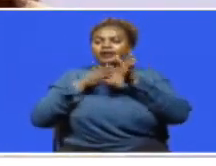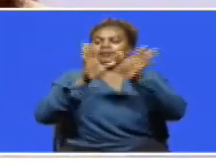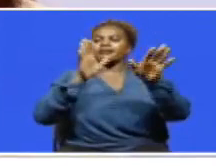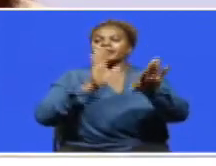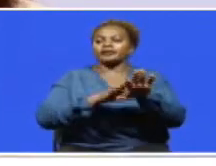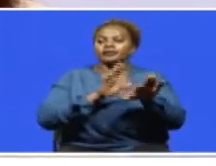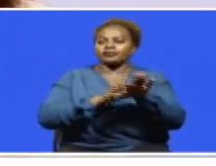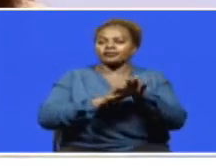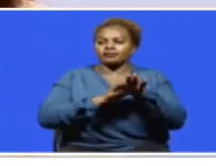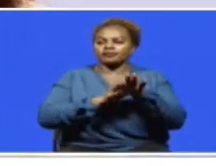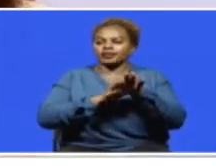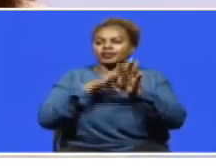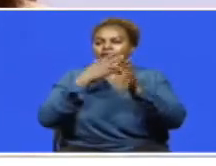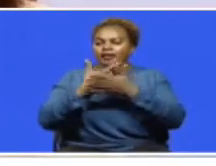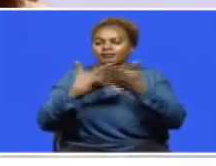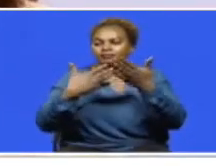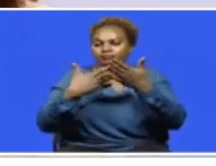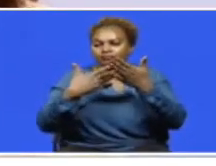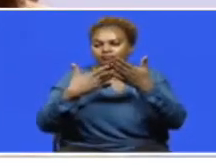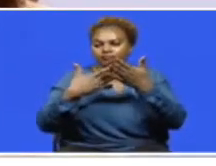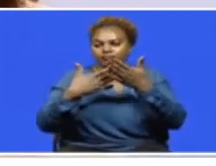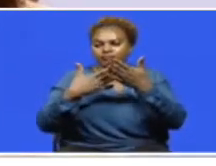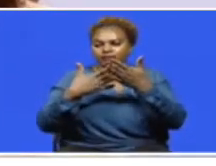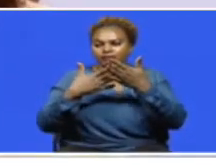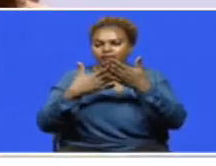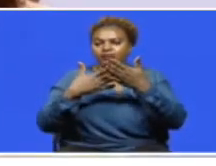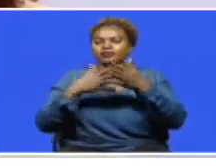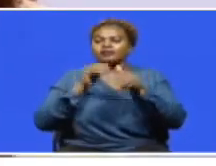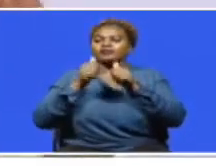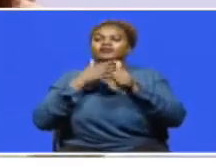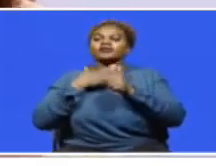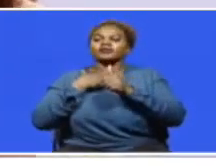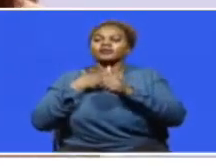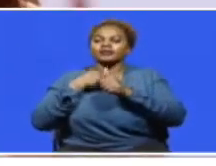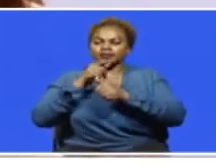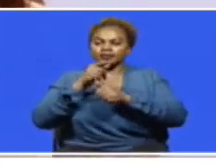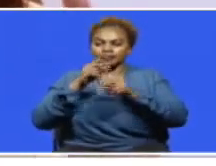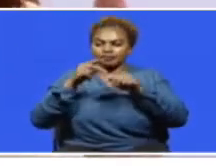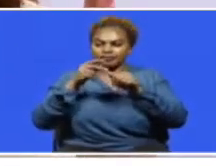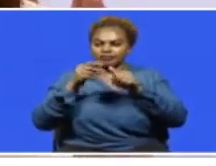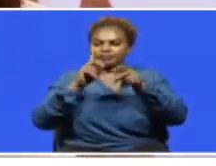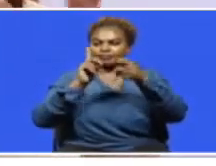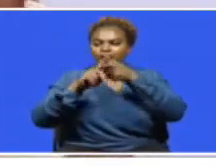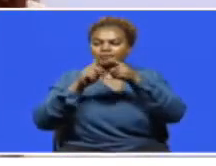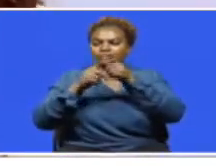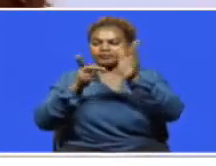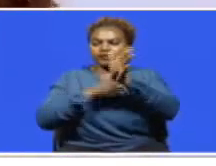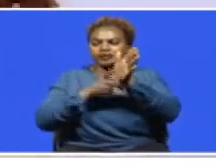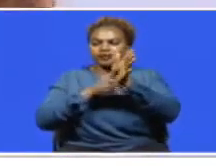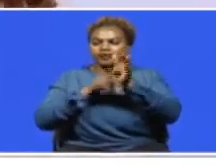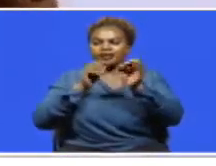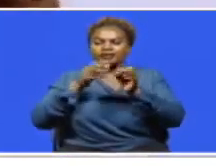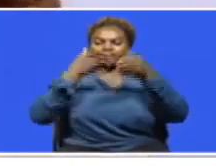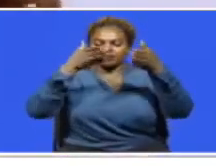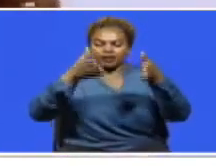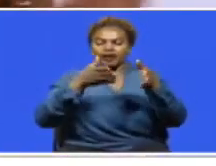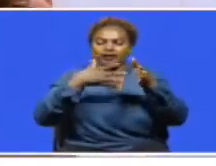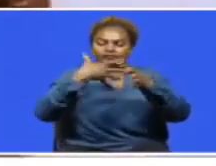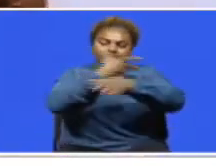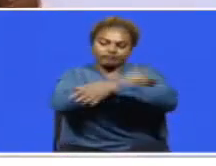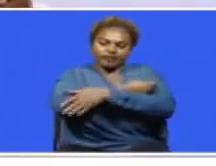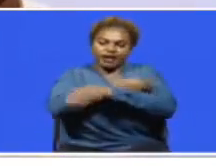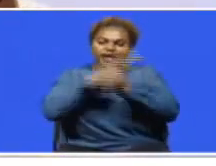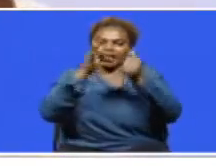public goods, and there are issues that require certain externalities, either positive and negative. If here we are vaccinated,